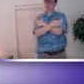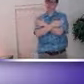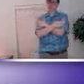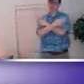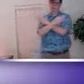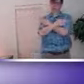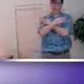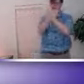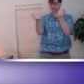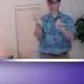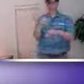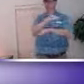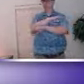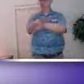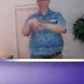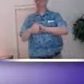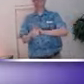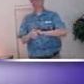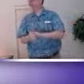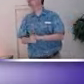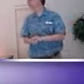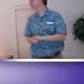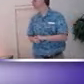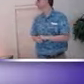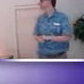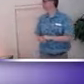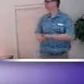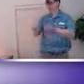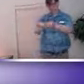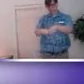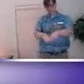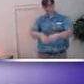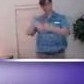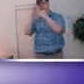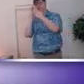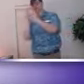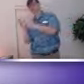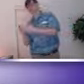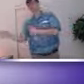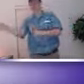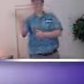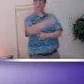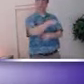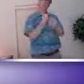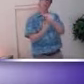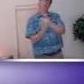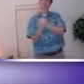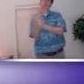Love brings peace. And so it is, we grow in light.